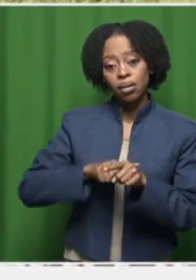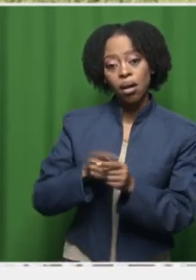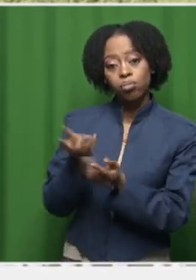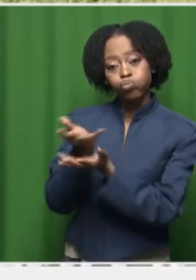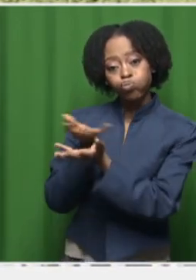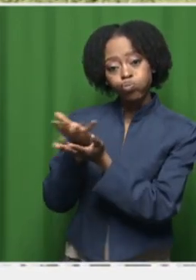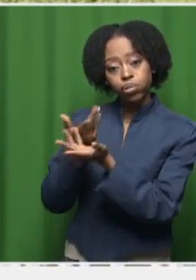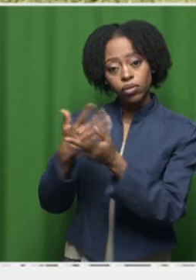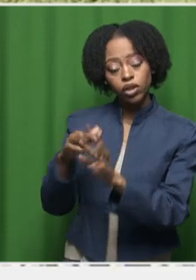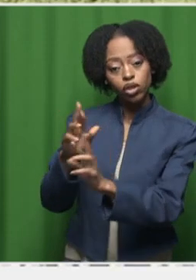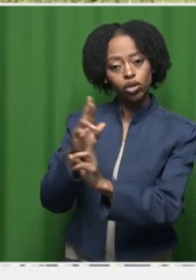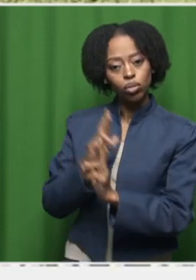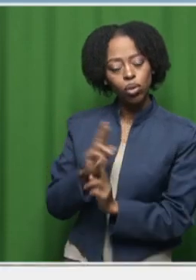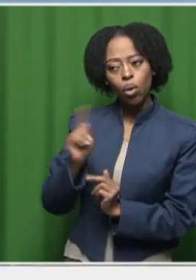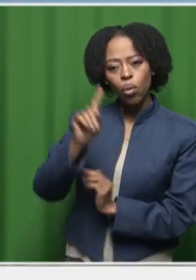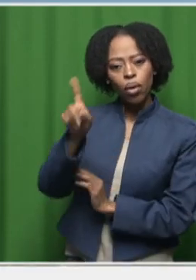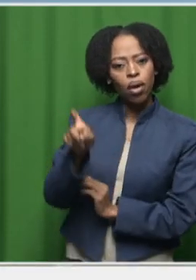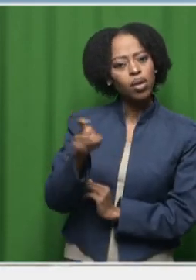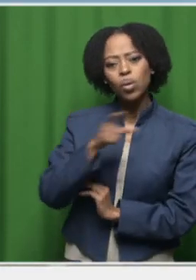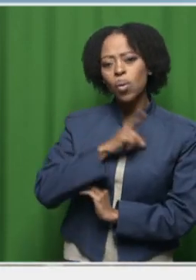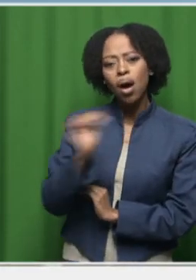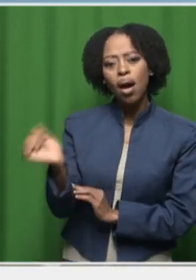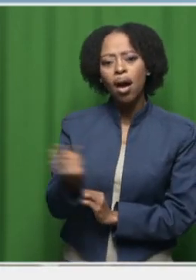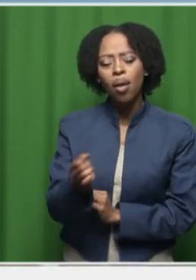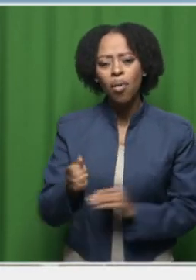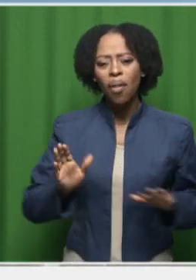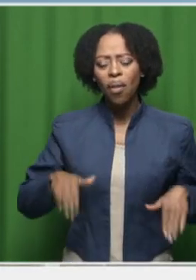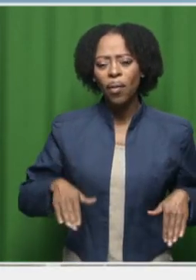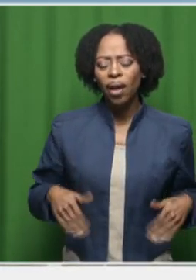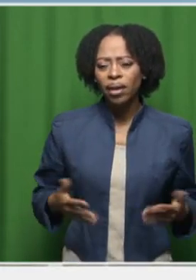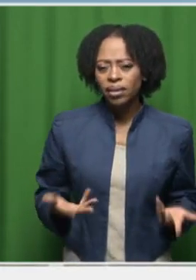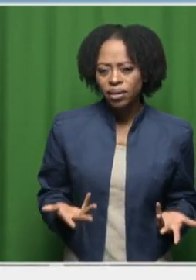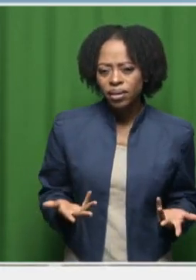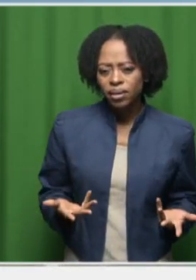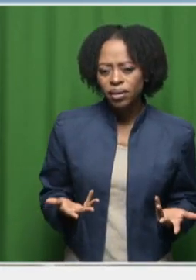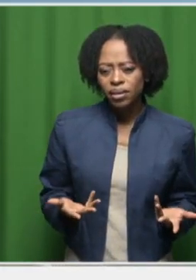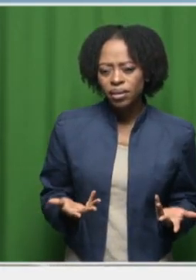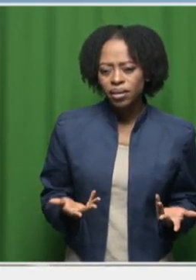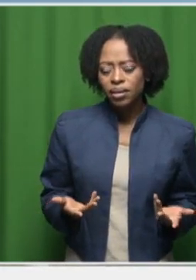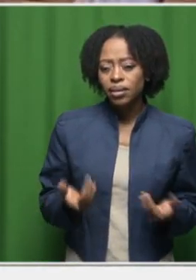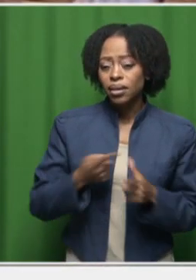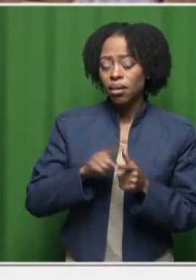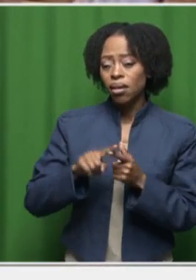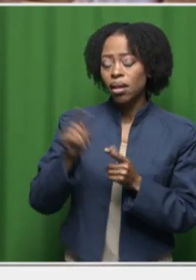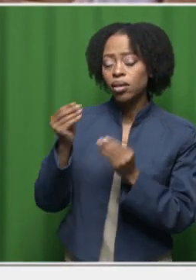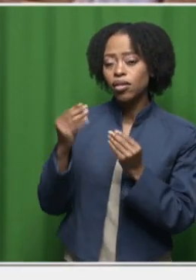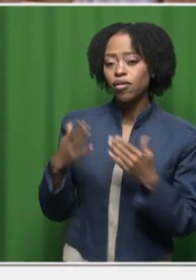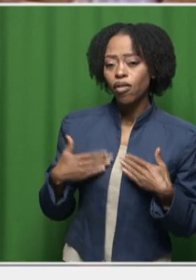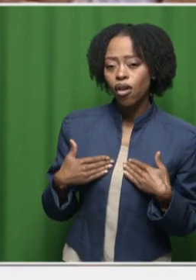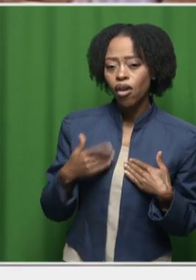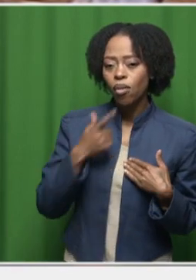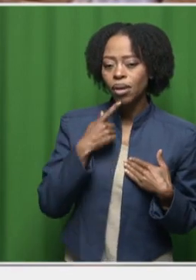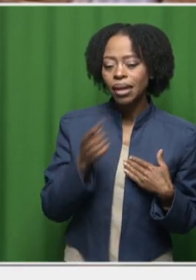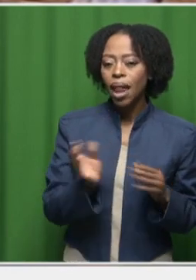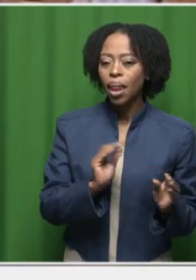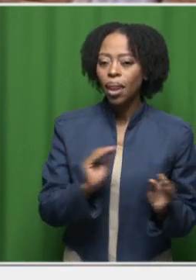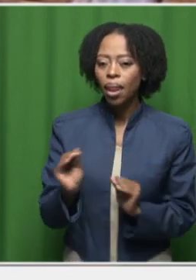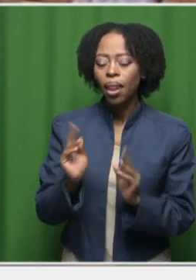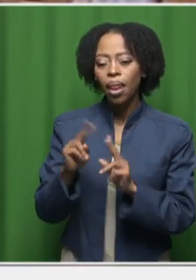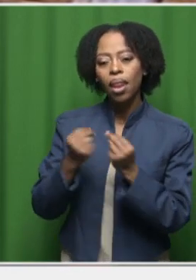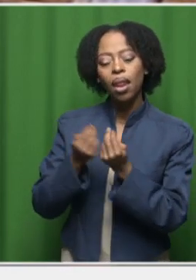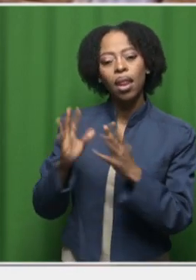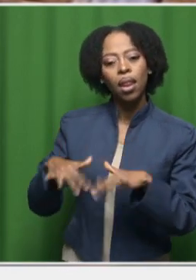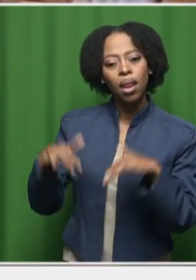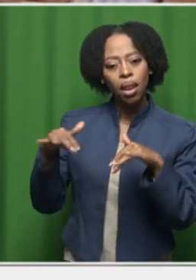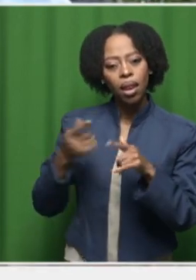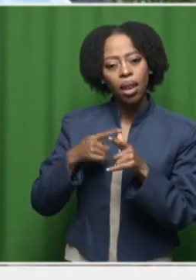him to say that why have you not yet appointed the board? And in his papers, he had told us that there was a delay also with the National Assembly, and